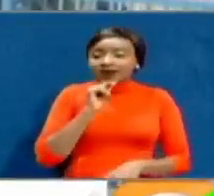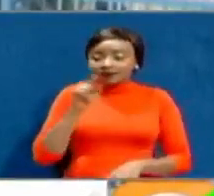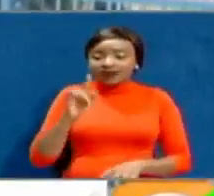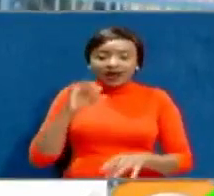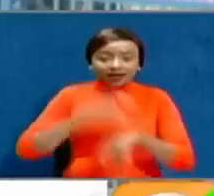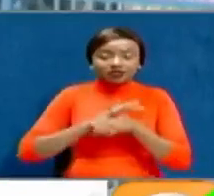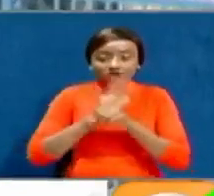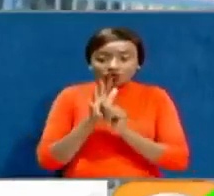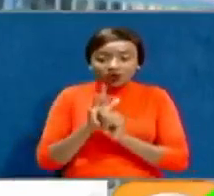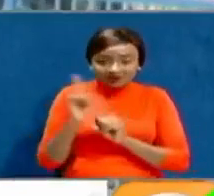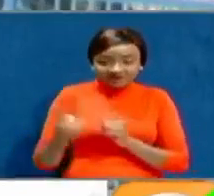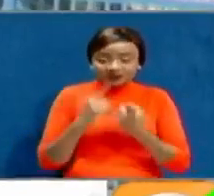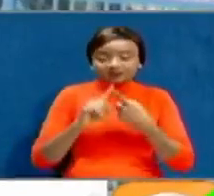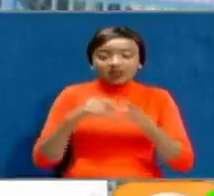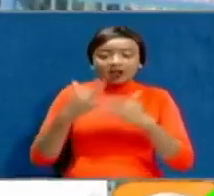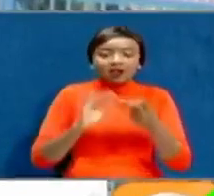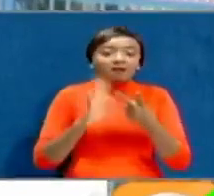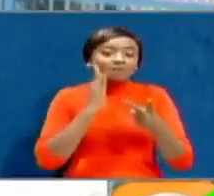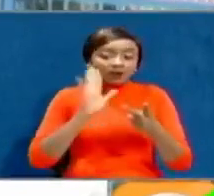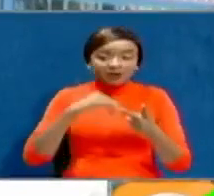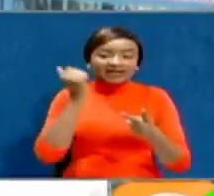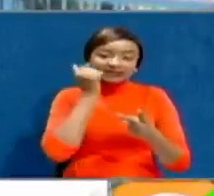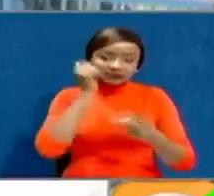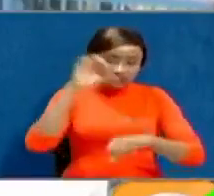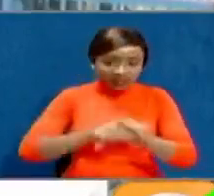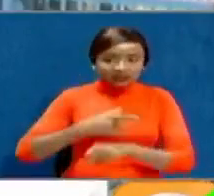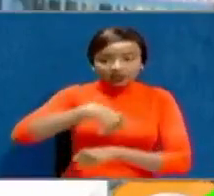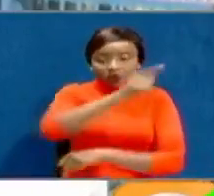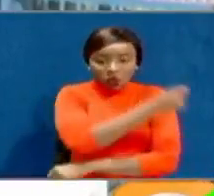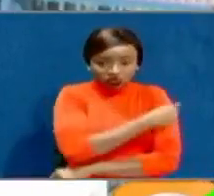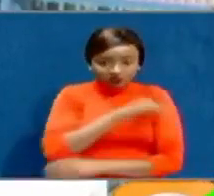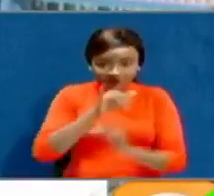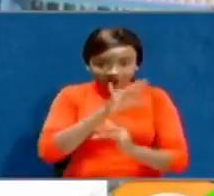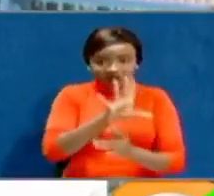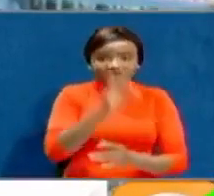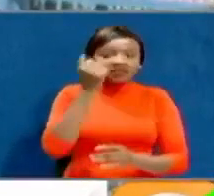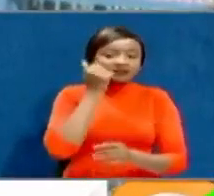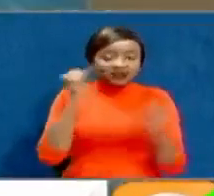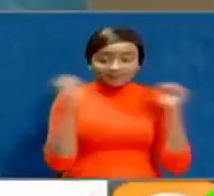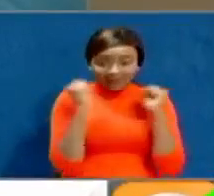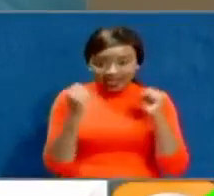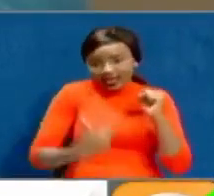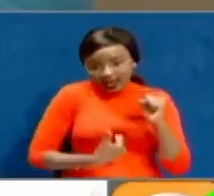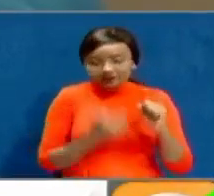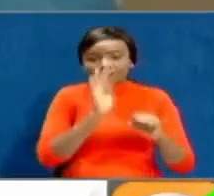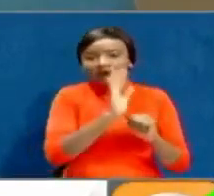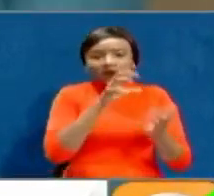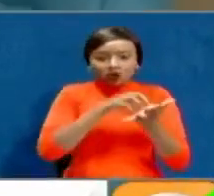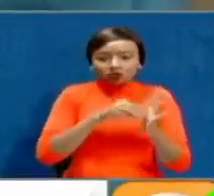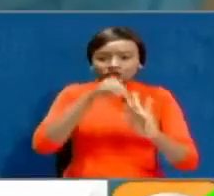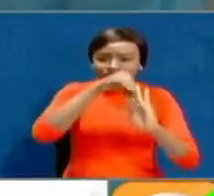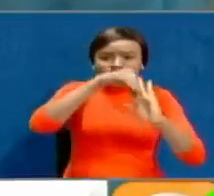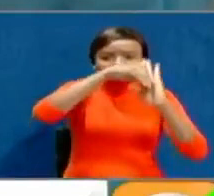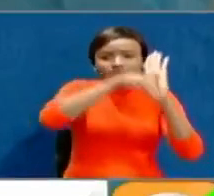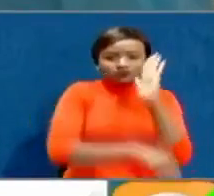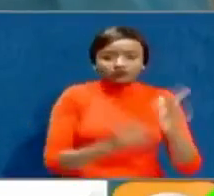family. He says his mother fell ill about 2 weeks ago and was rushed to hospital, where she was diagnosed with malaria. Her condition is said to have